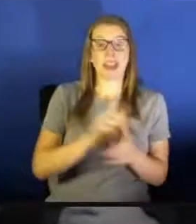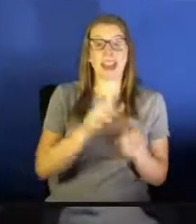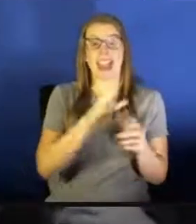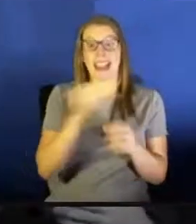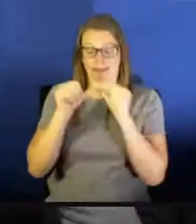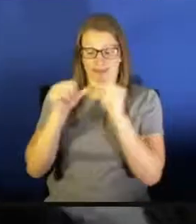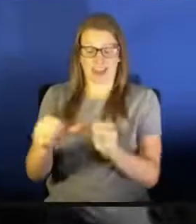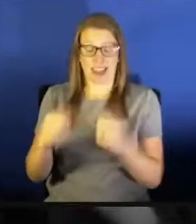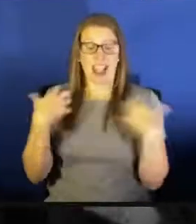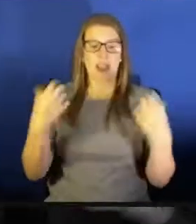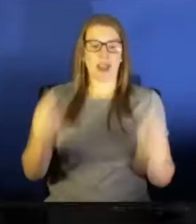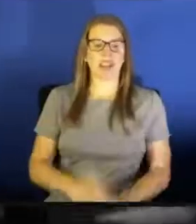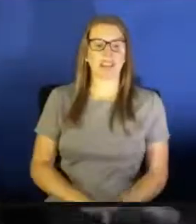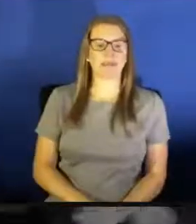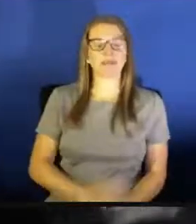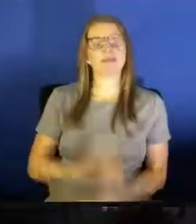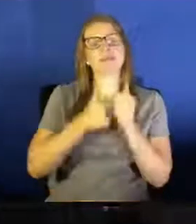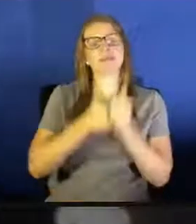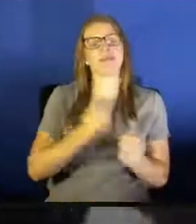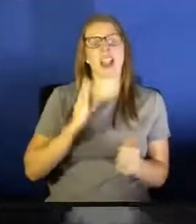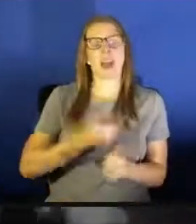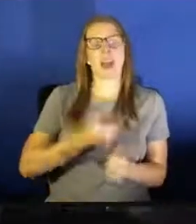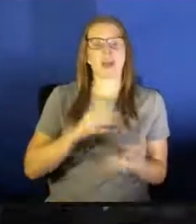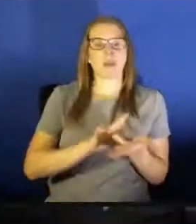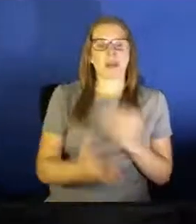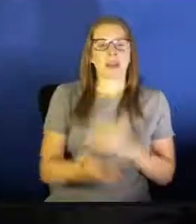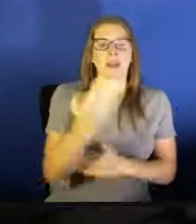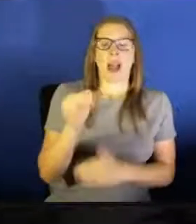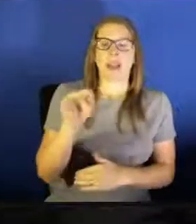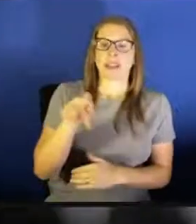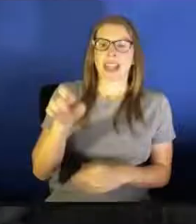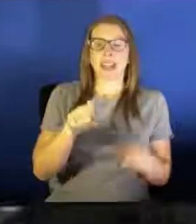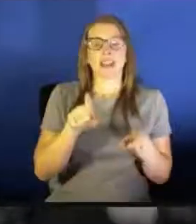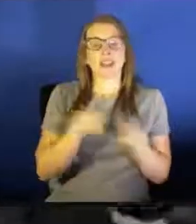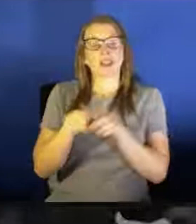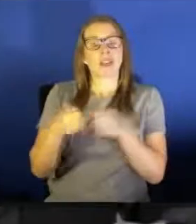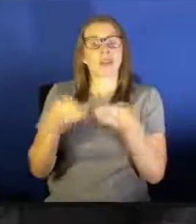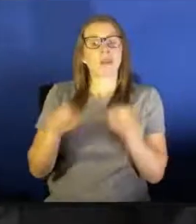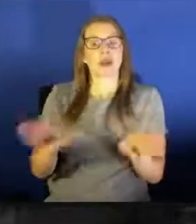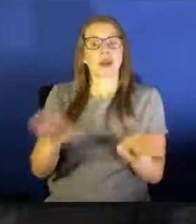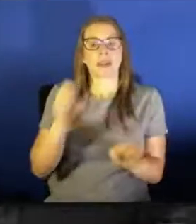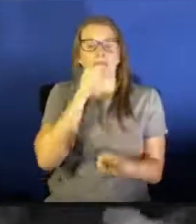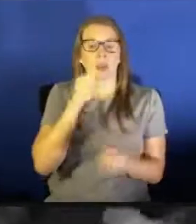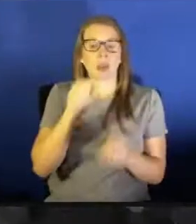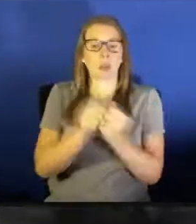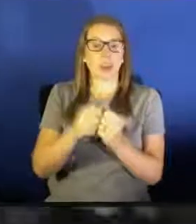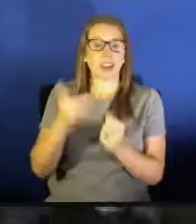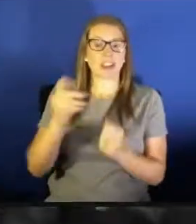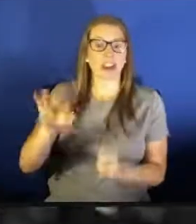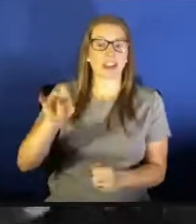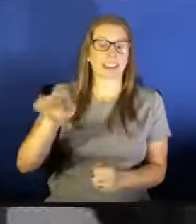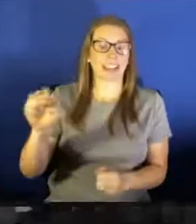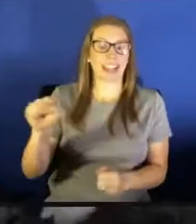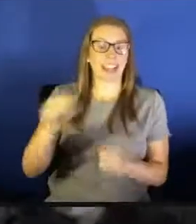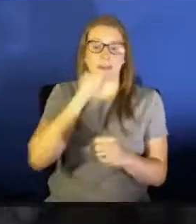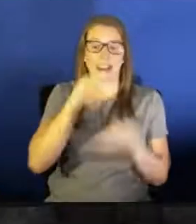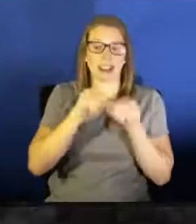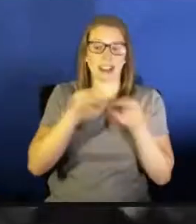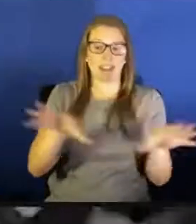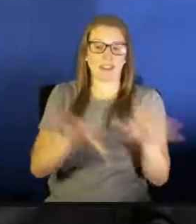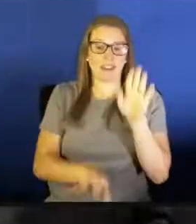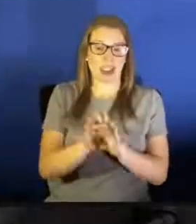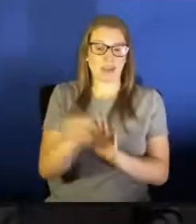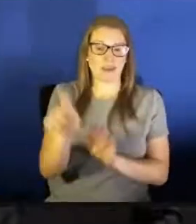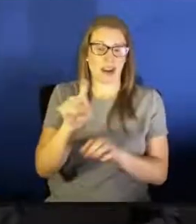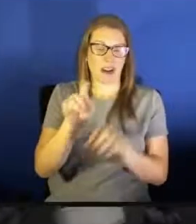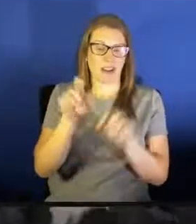Subscribe to our morning medical update and open mics with Dr. Stites podcasts. Now, everywhere podcasts are available.